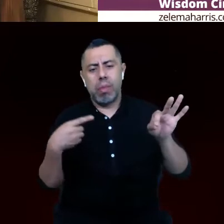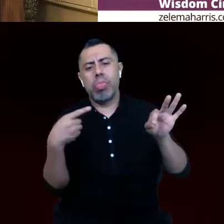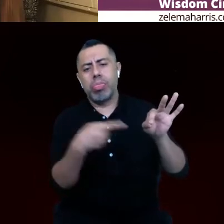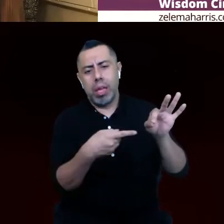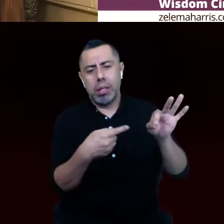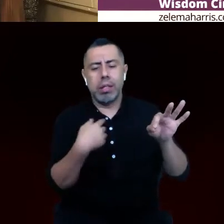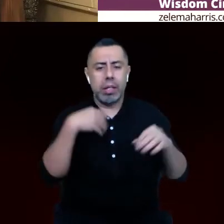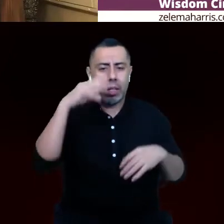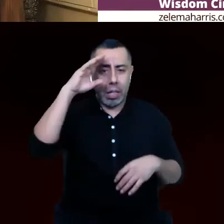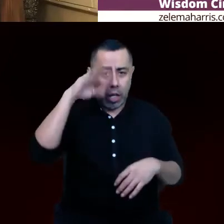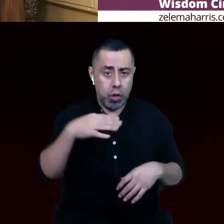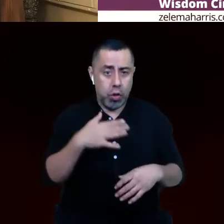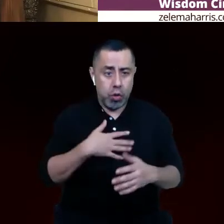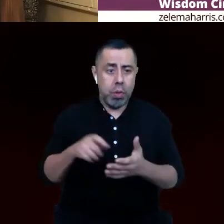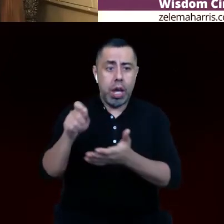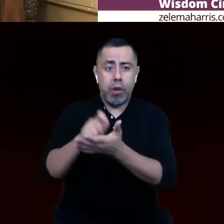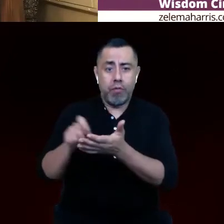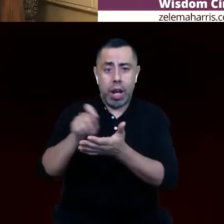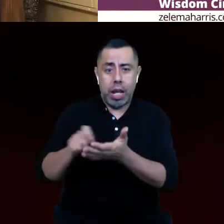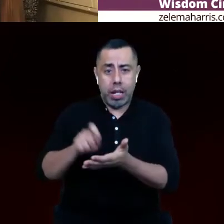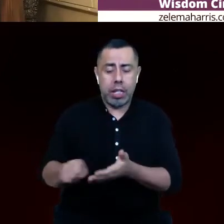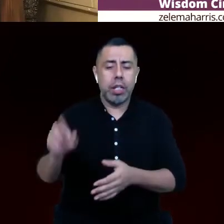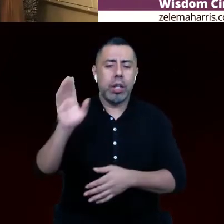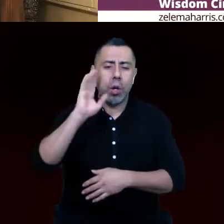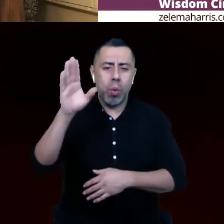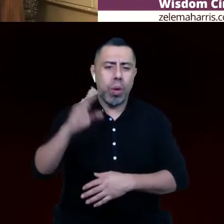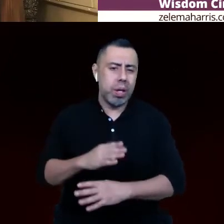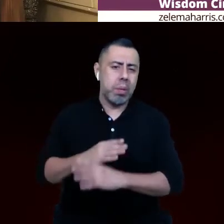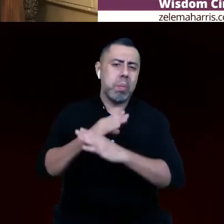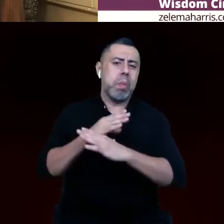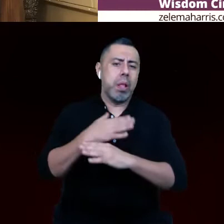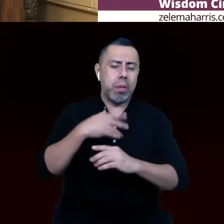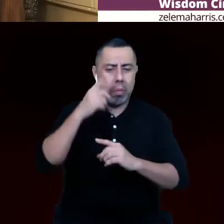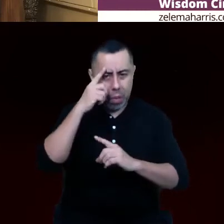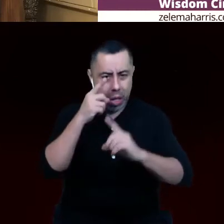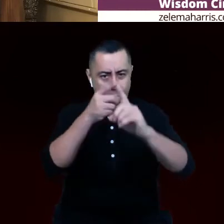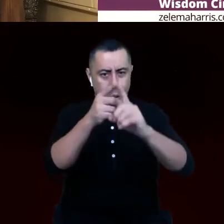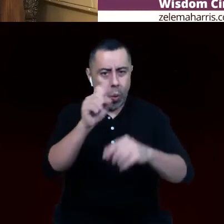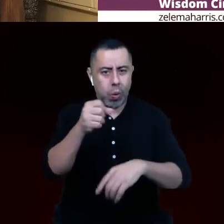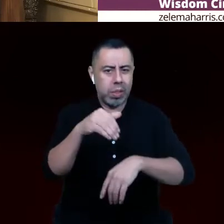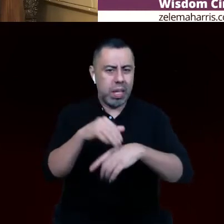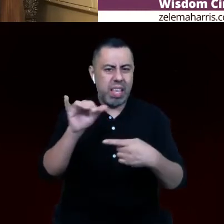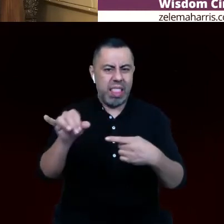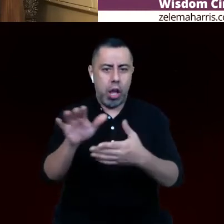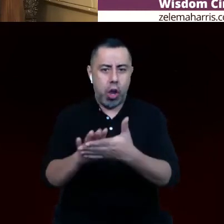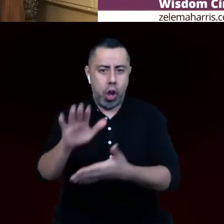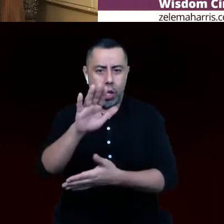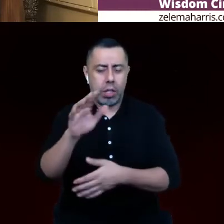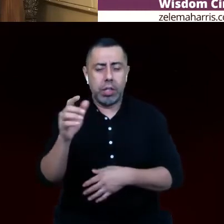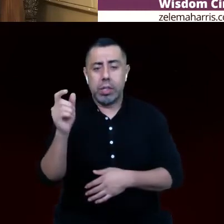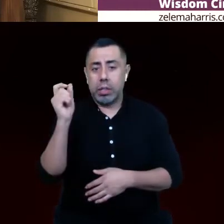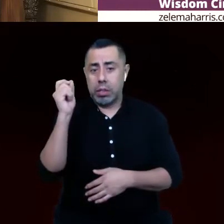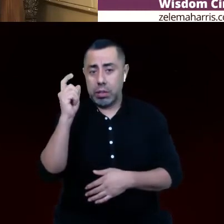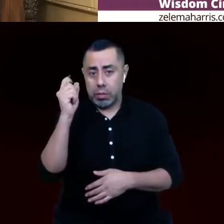my writing would impede my goals at that college because